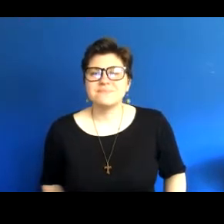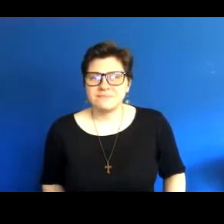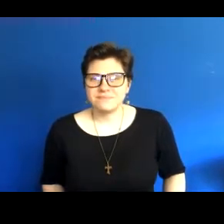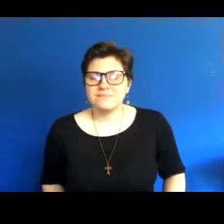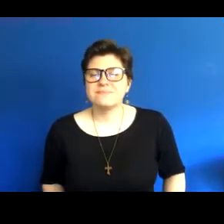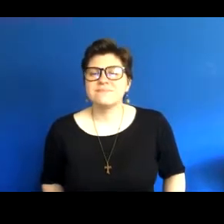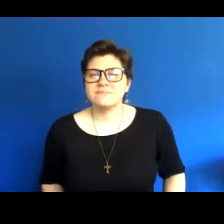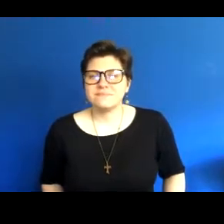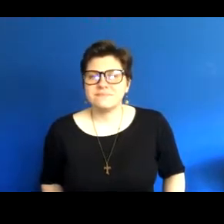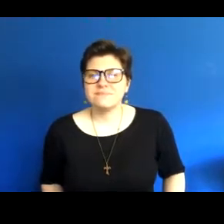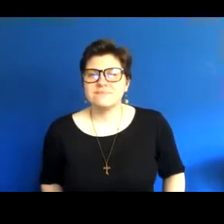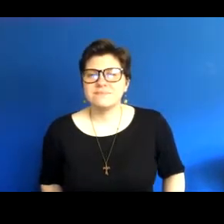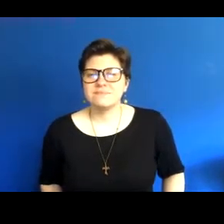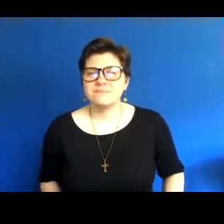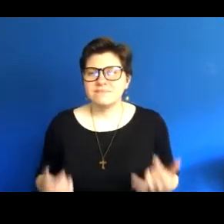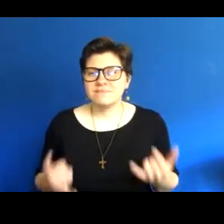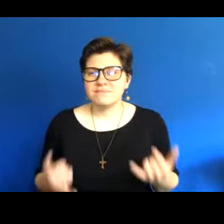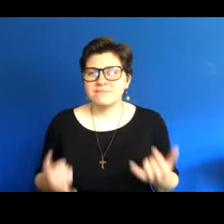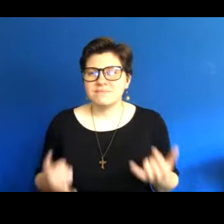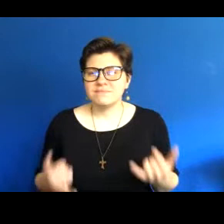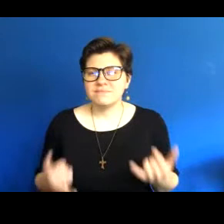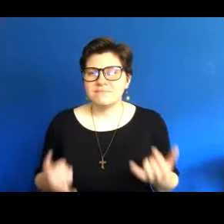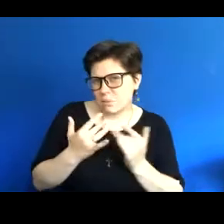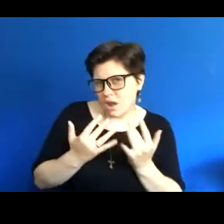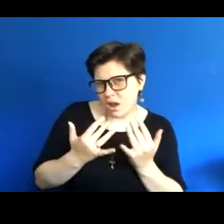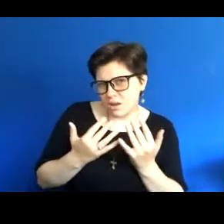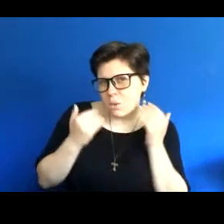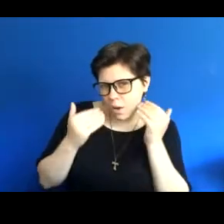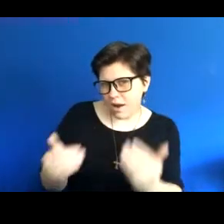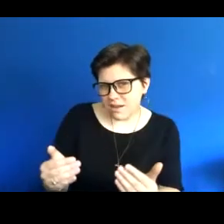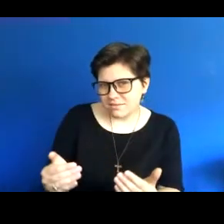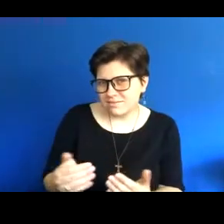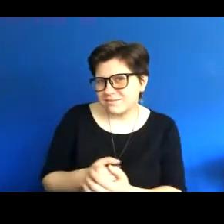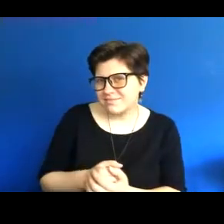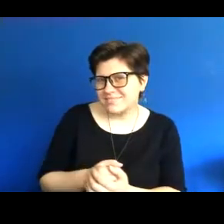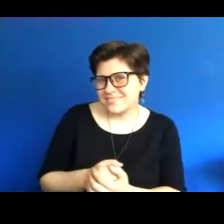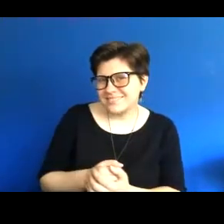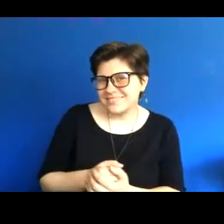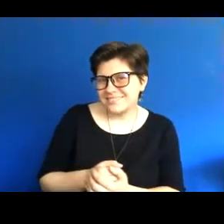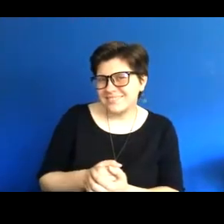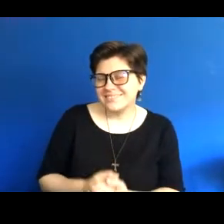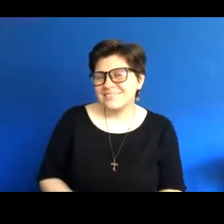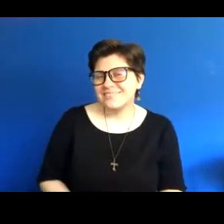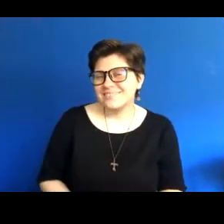everyone. I'll still need some folks to vote if you'd like to participate.